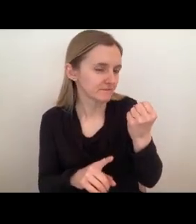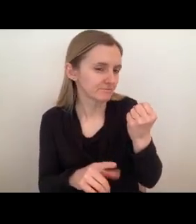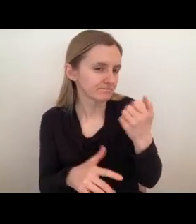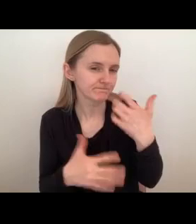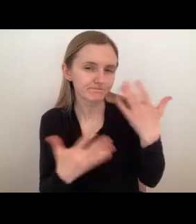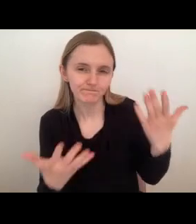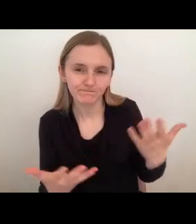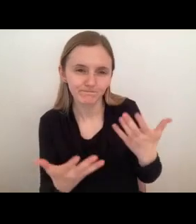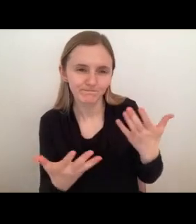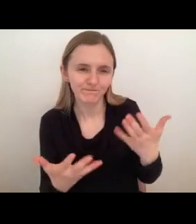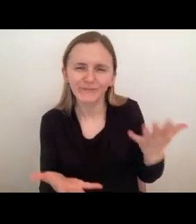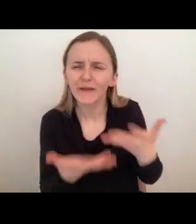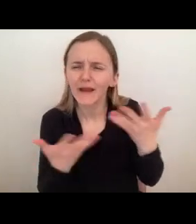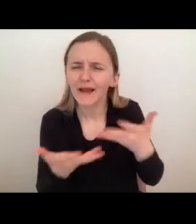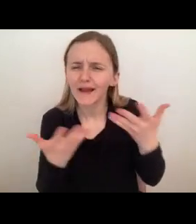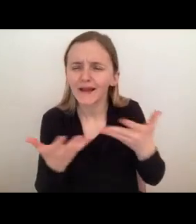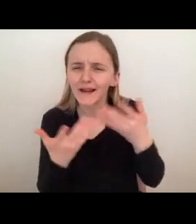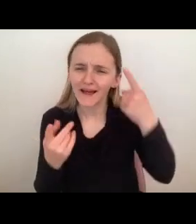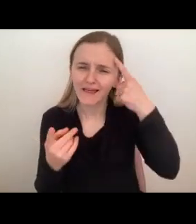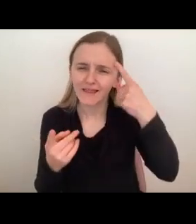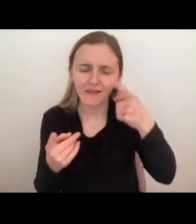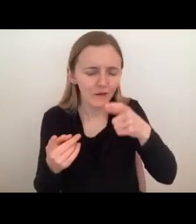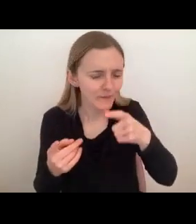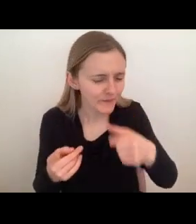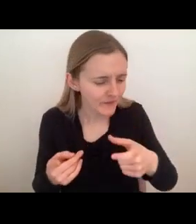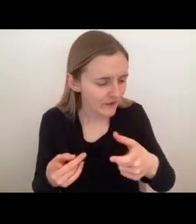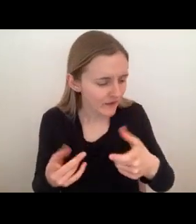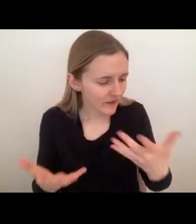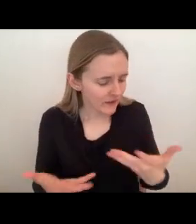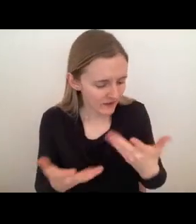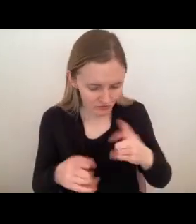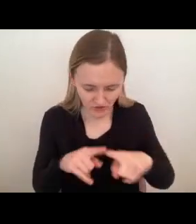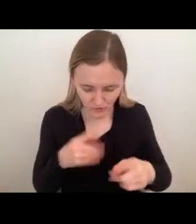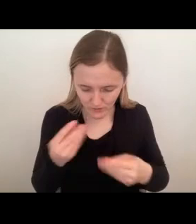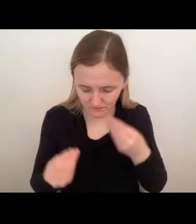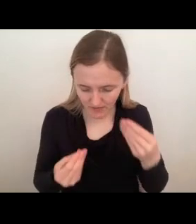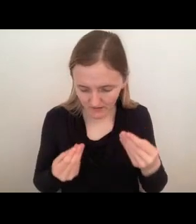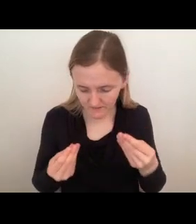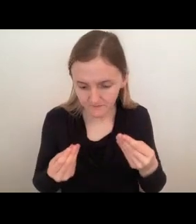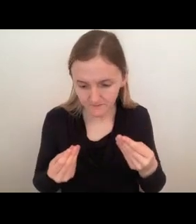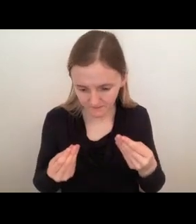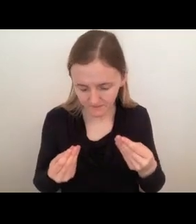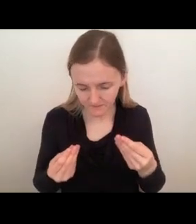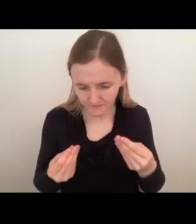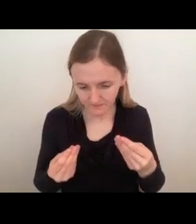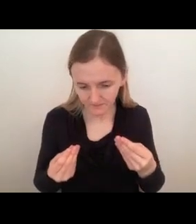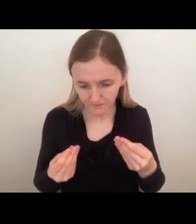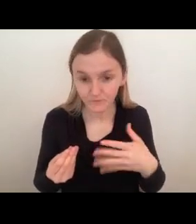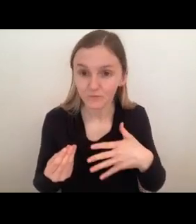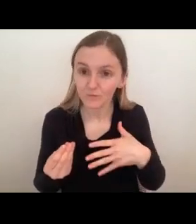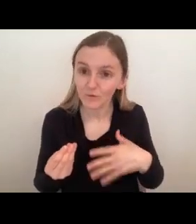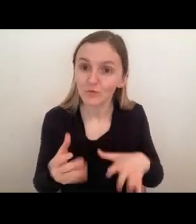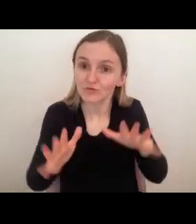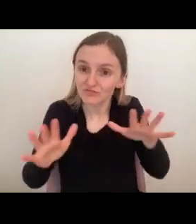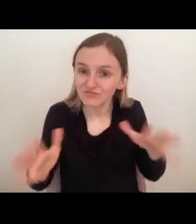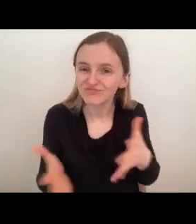as much, I can't get this, sort of think about the way I'm trying to put this, I suppose, but trying to achieve their full